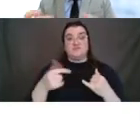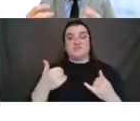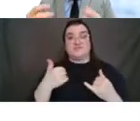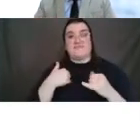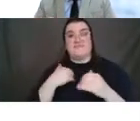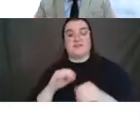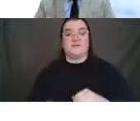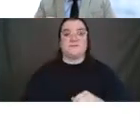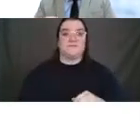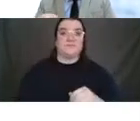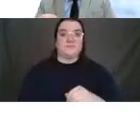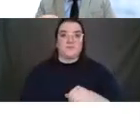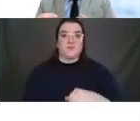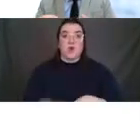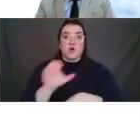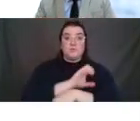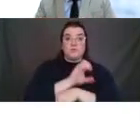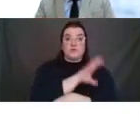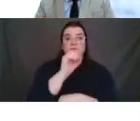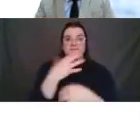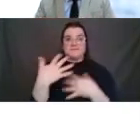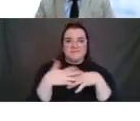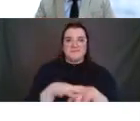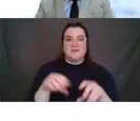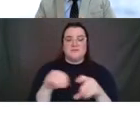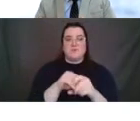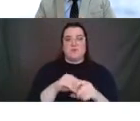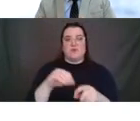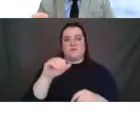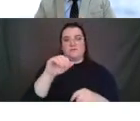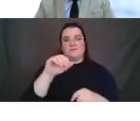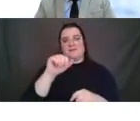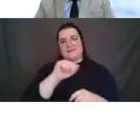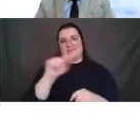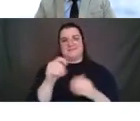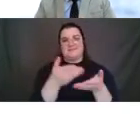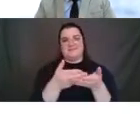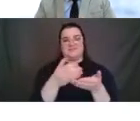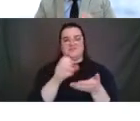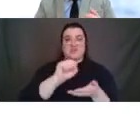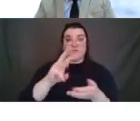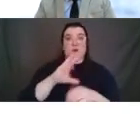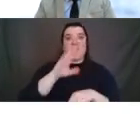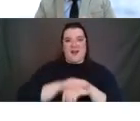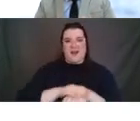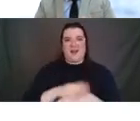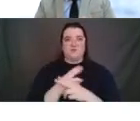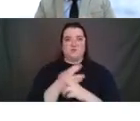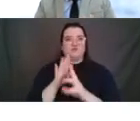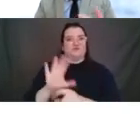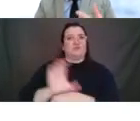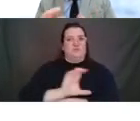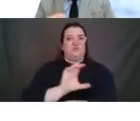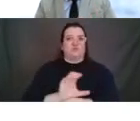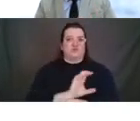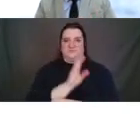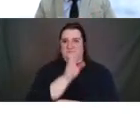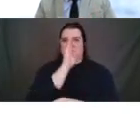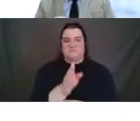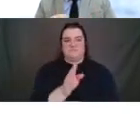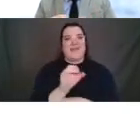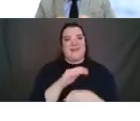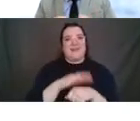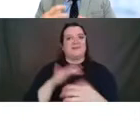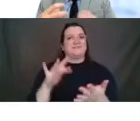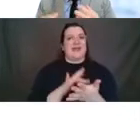are integrating more of their assistive technology device software directly onto the user's computers and their tablets, which does allow for us to